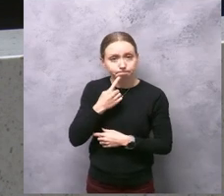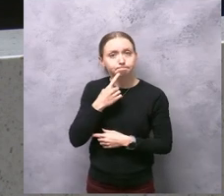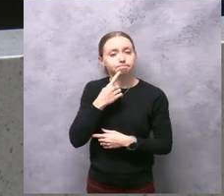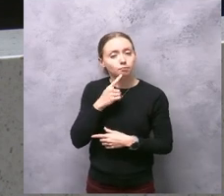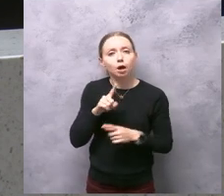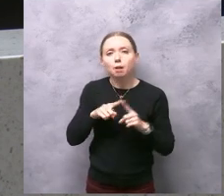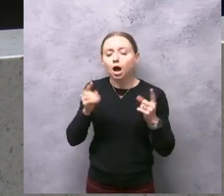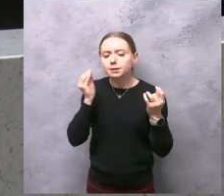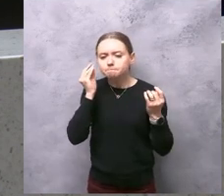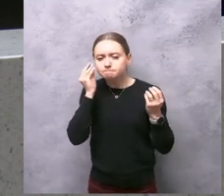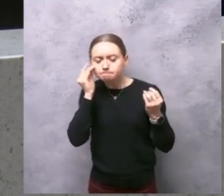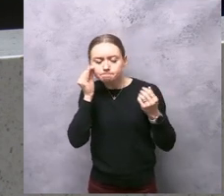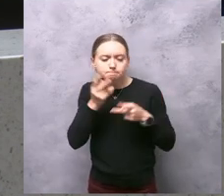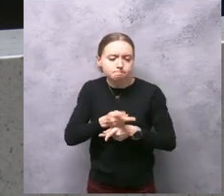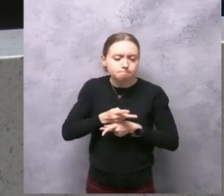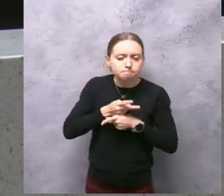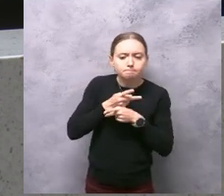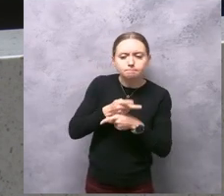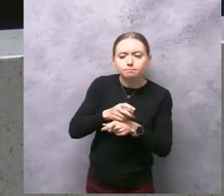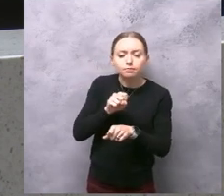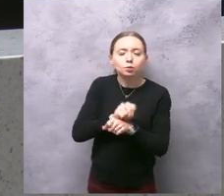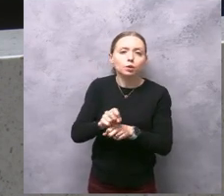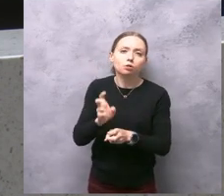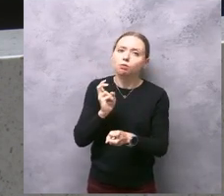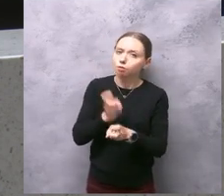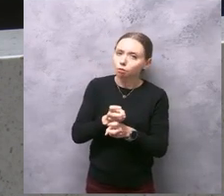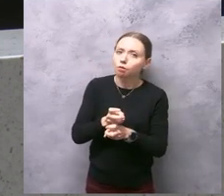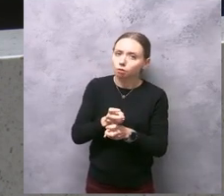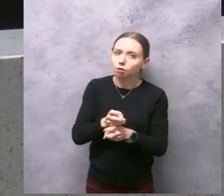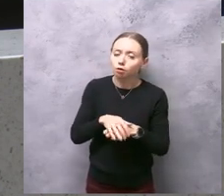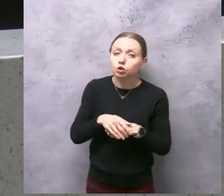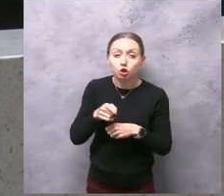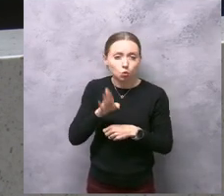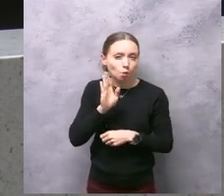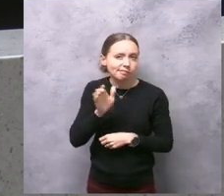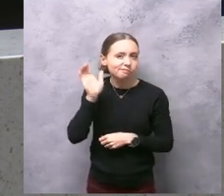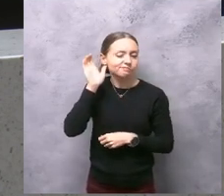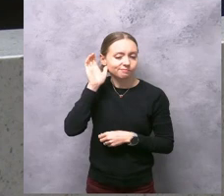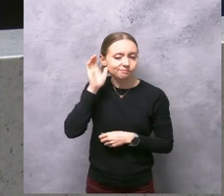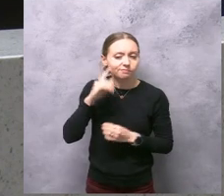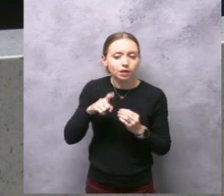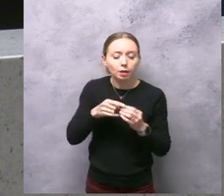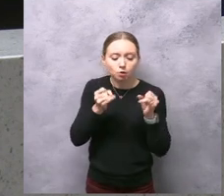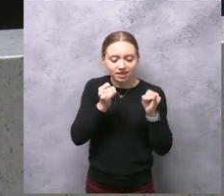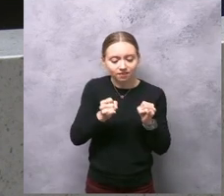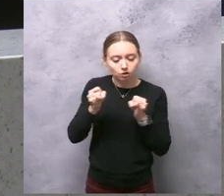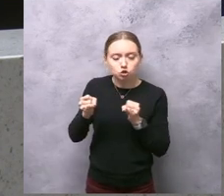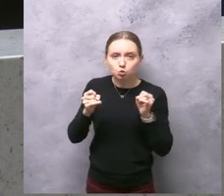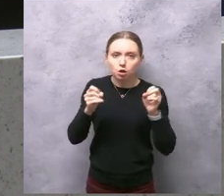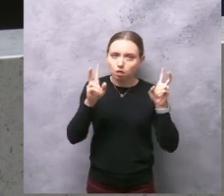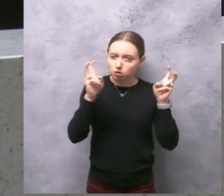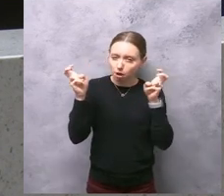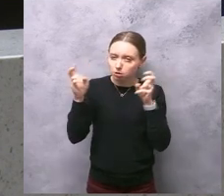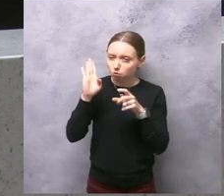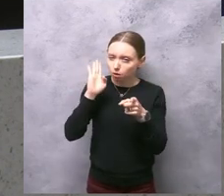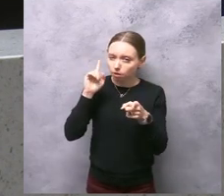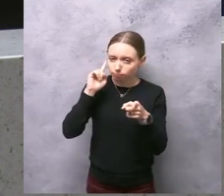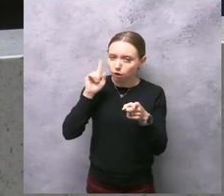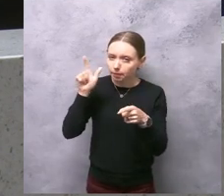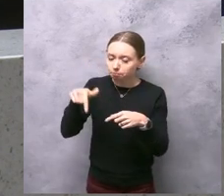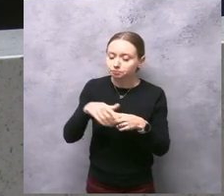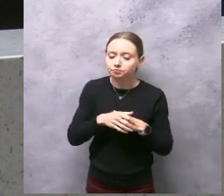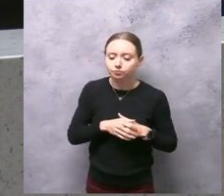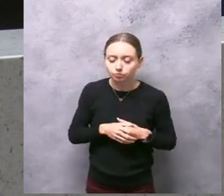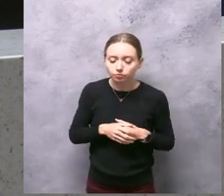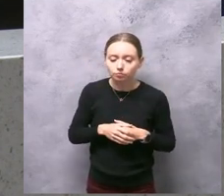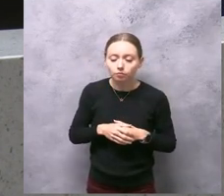thoughtful. They worked hard. It was divided into individual topics. You'll hear about how that was done. But they all were